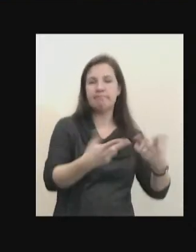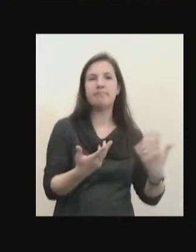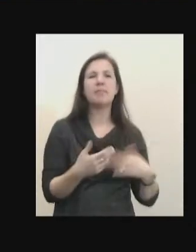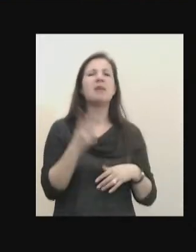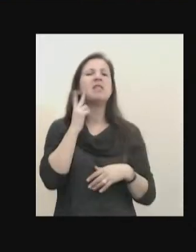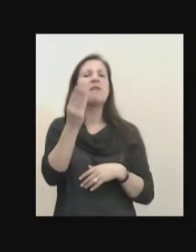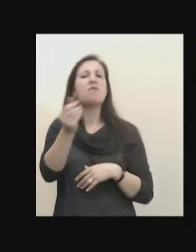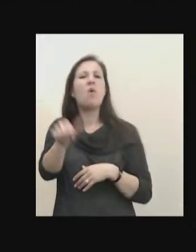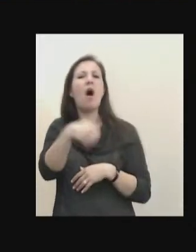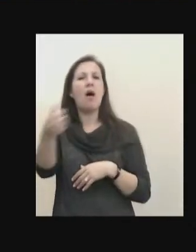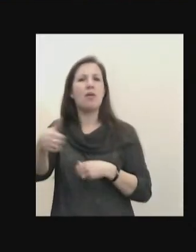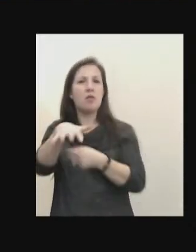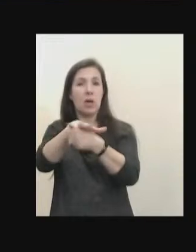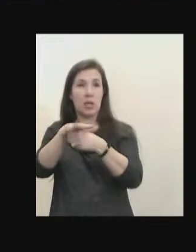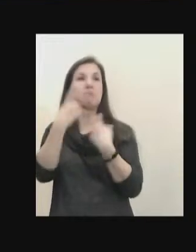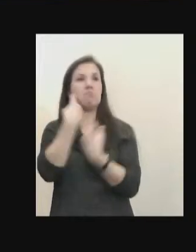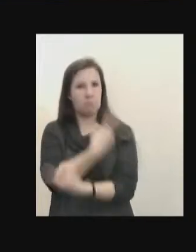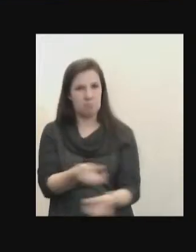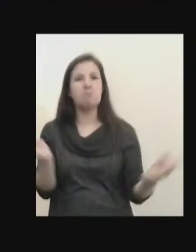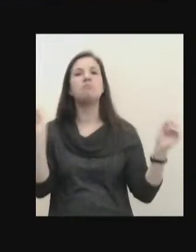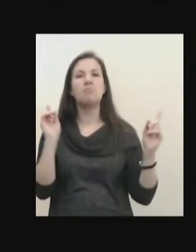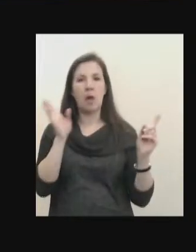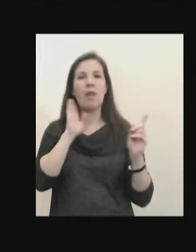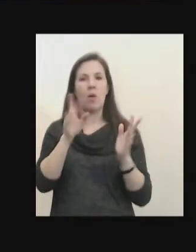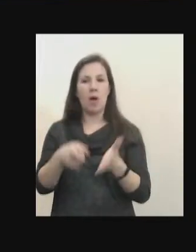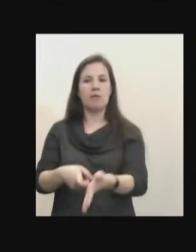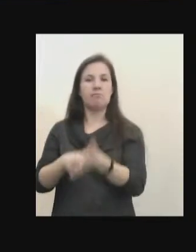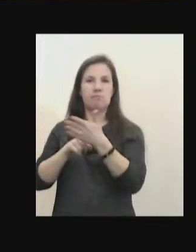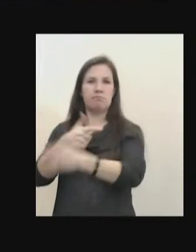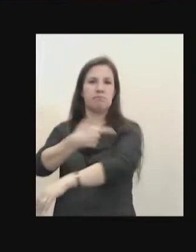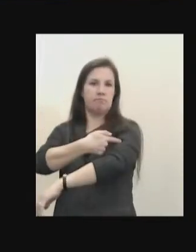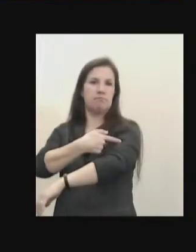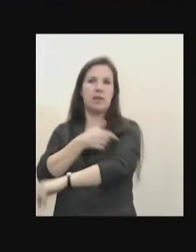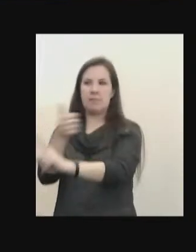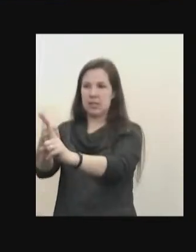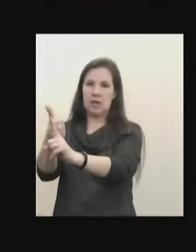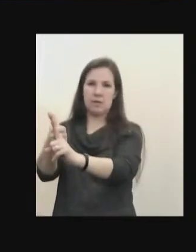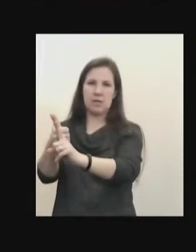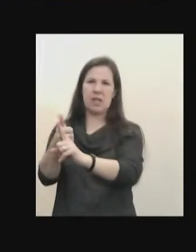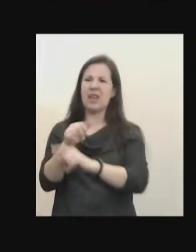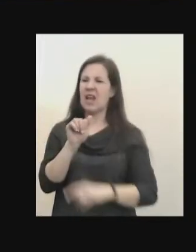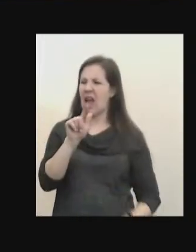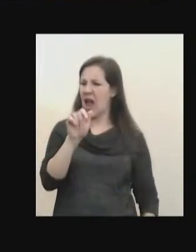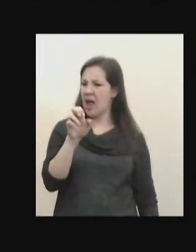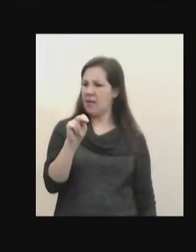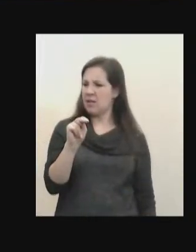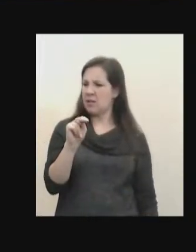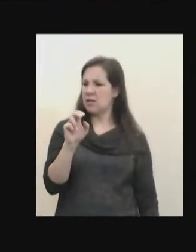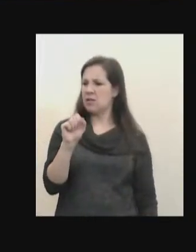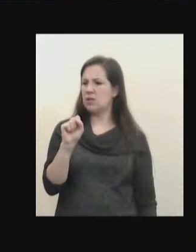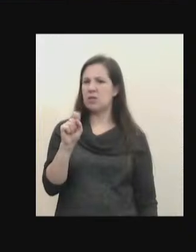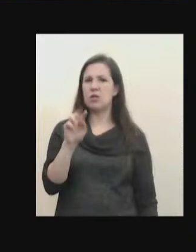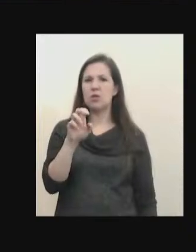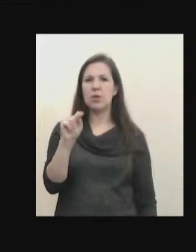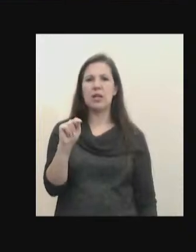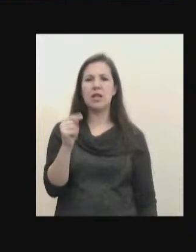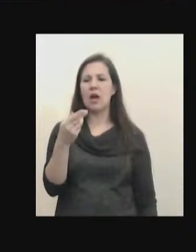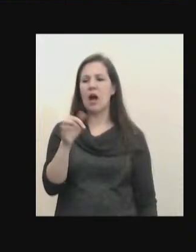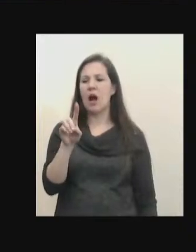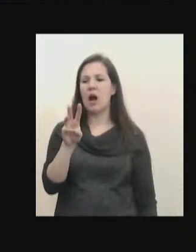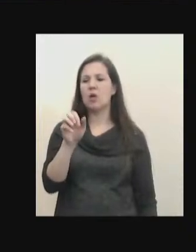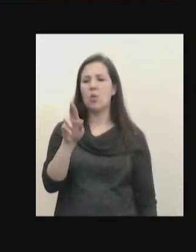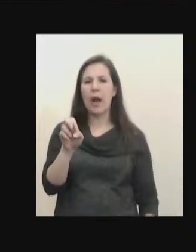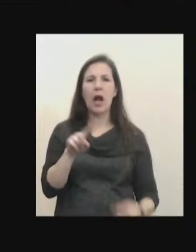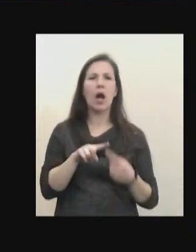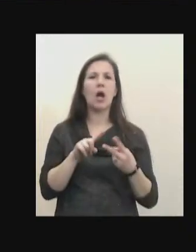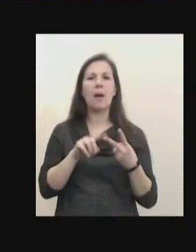that have announced that they are going to implement a vaccine mandate themselves. So I think Allen Street Hardware just announced, Mr. Goodbar did, a few others